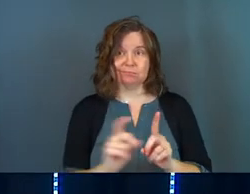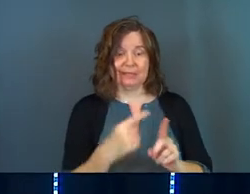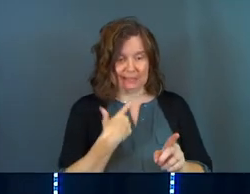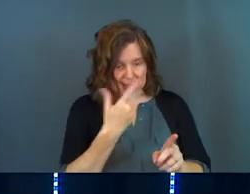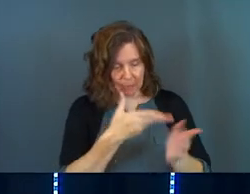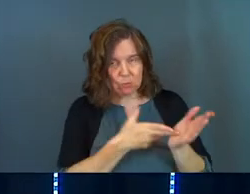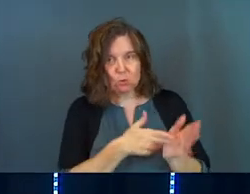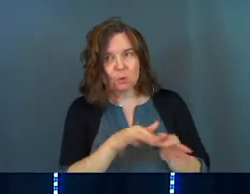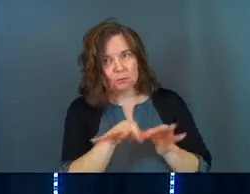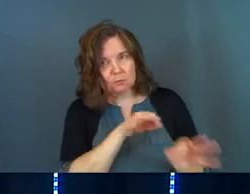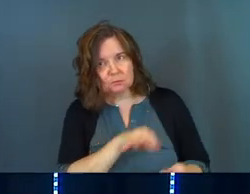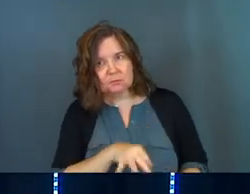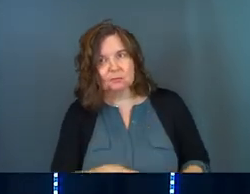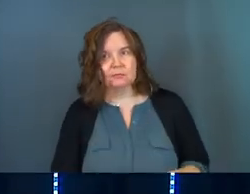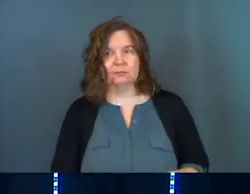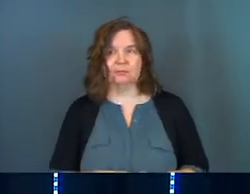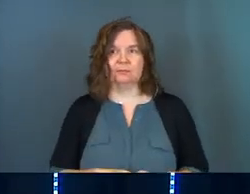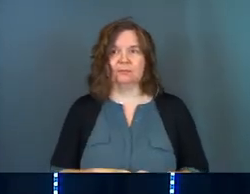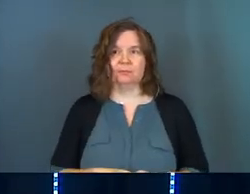him the truth.